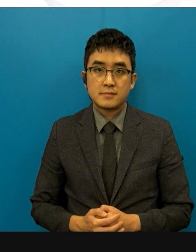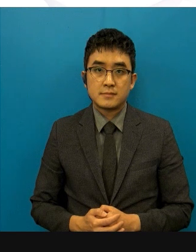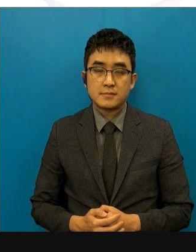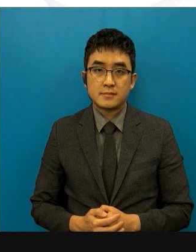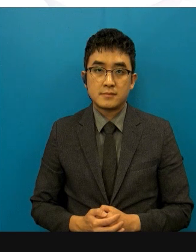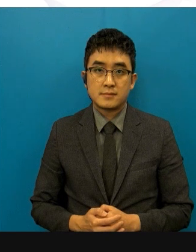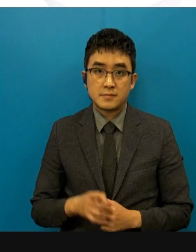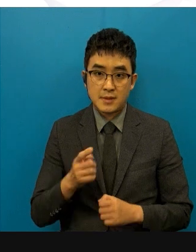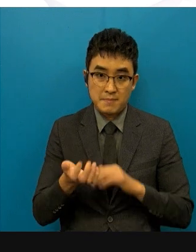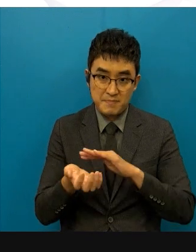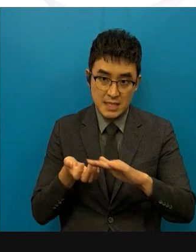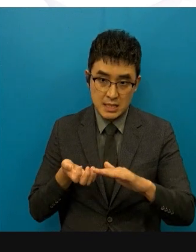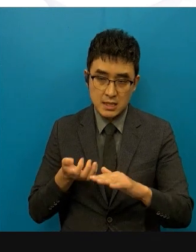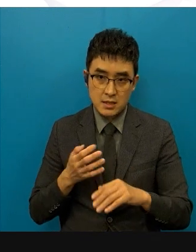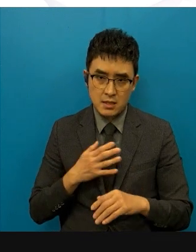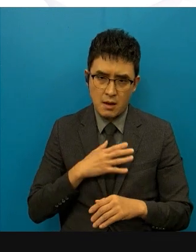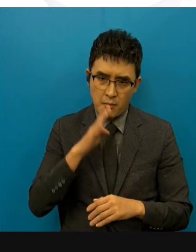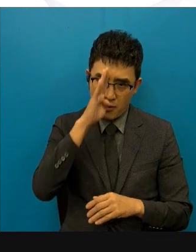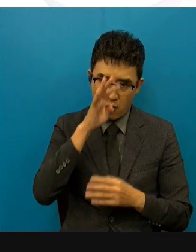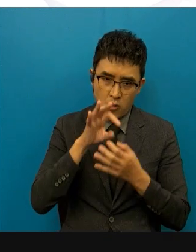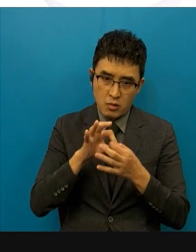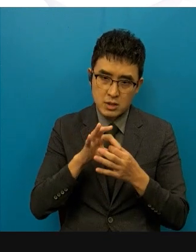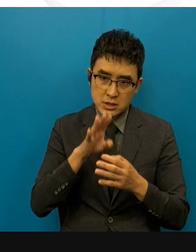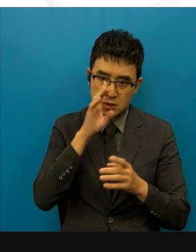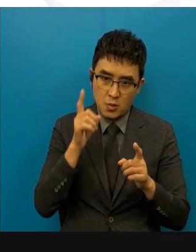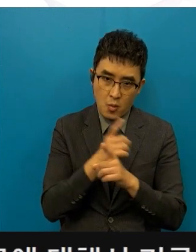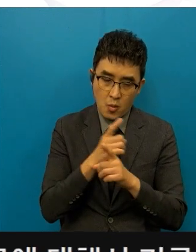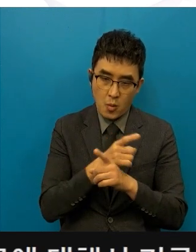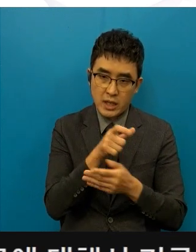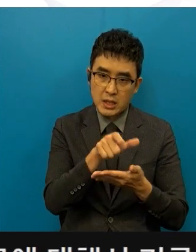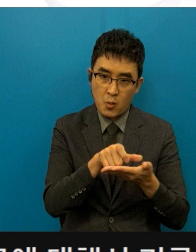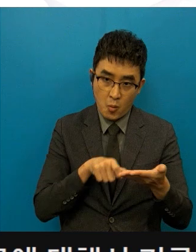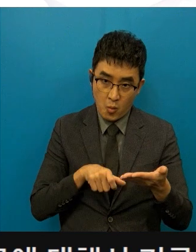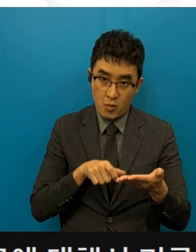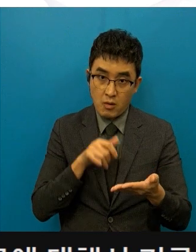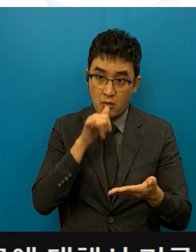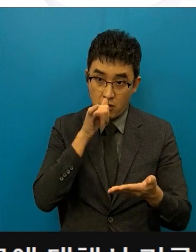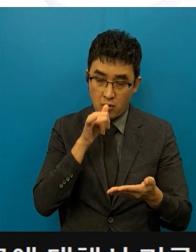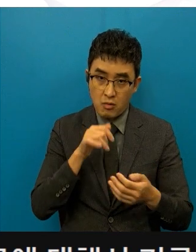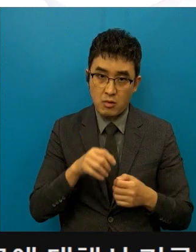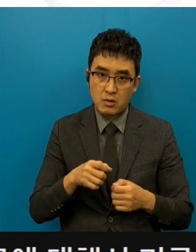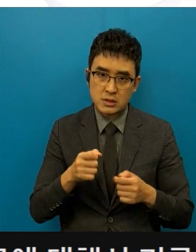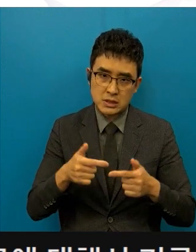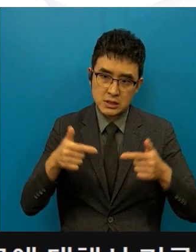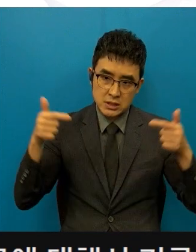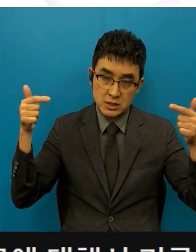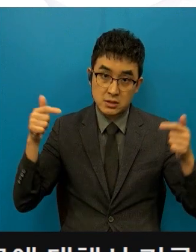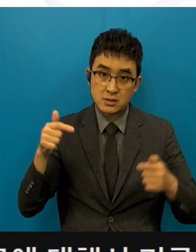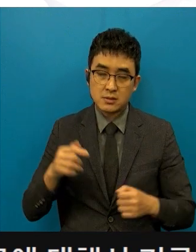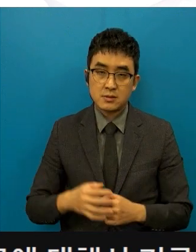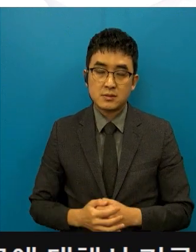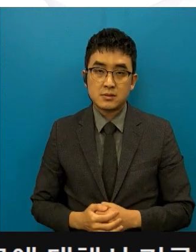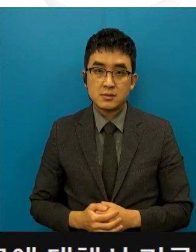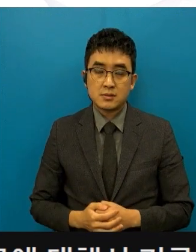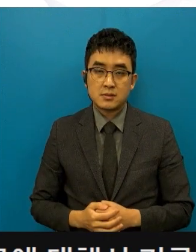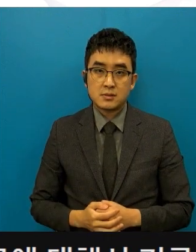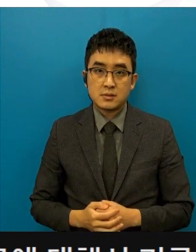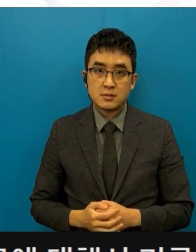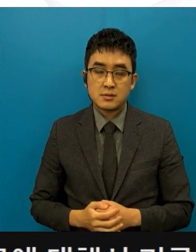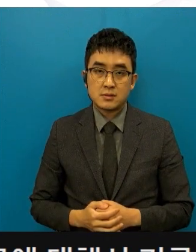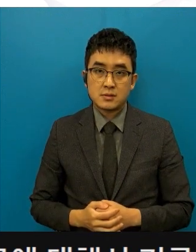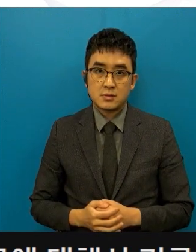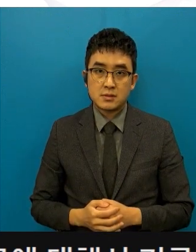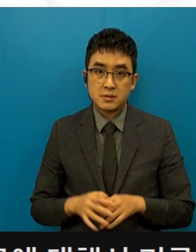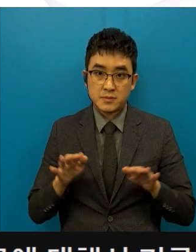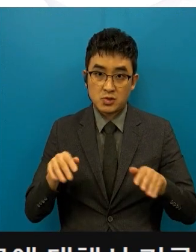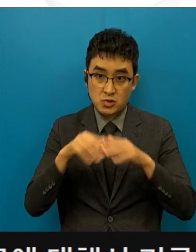13.5% of total elderly population. Therefore, now is the 14% of entire old men have